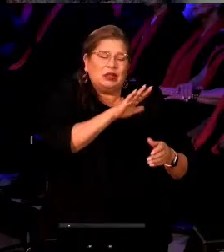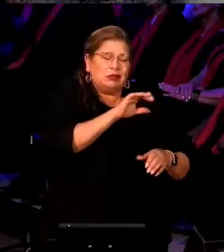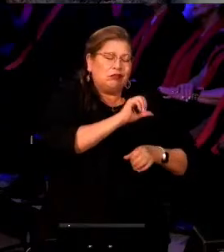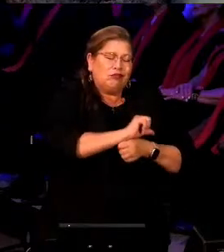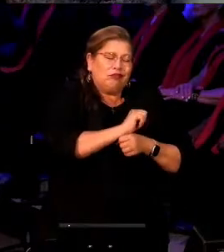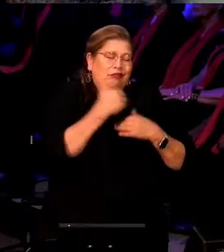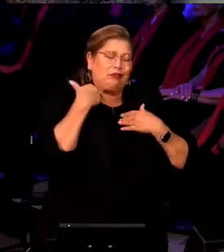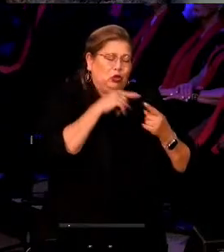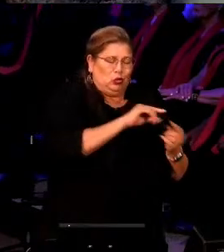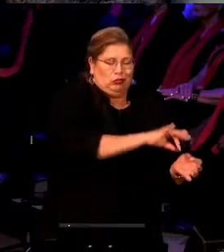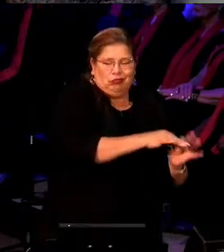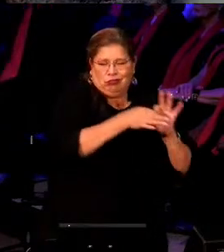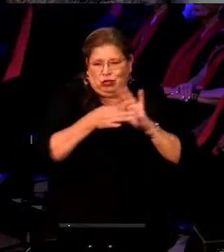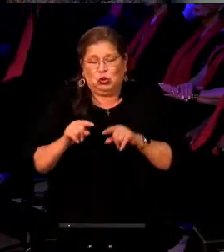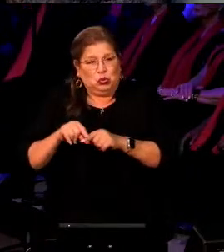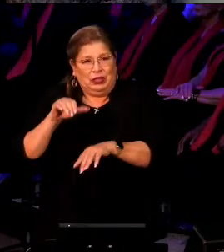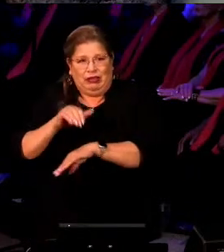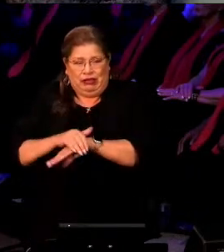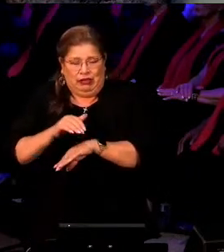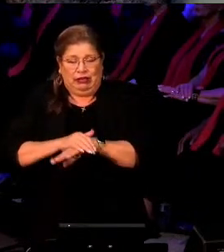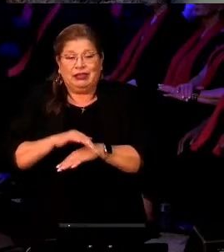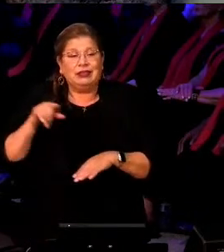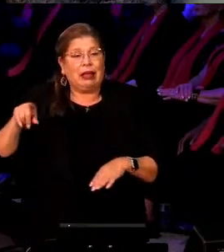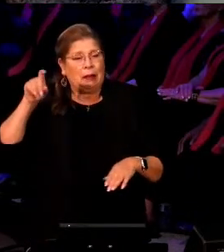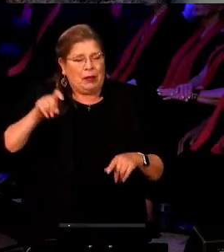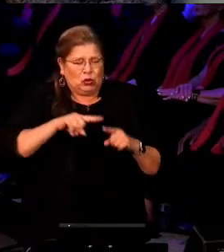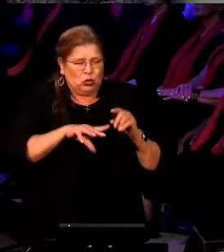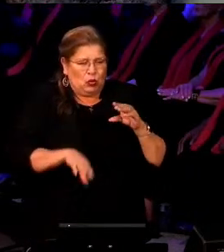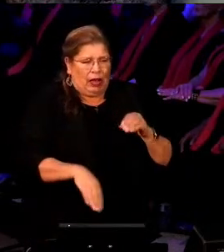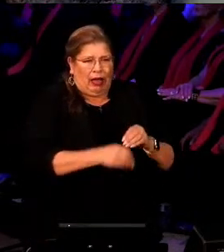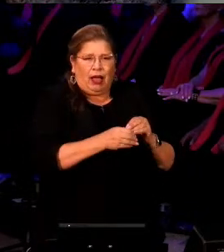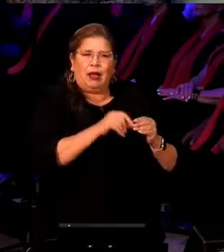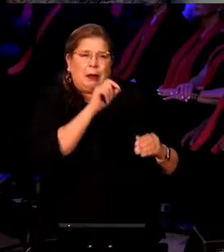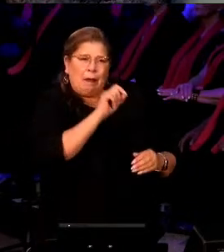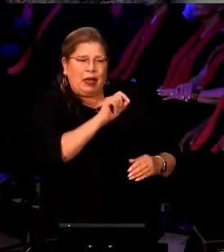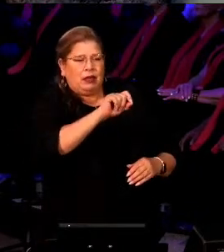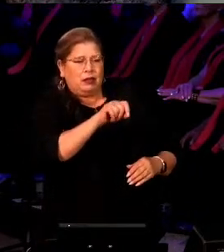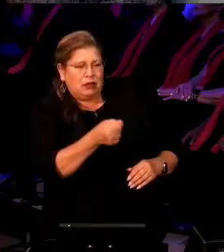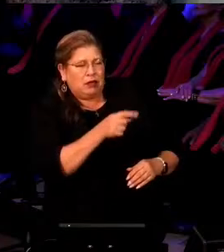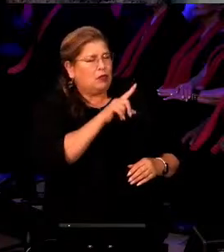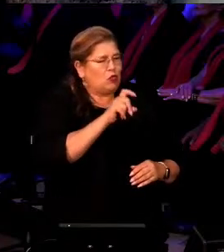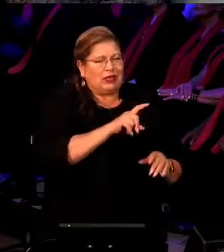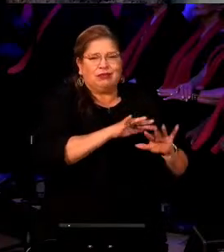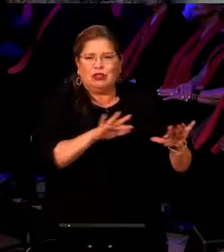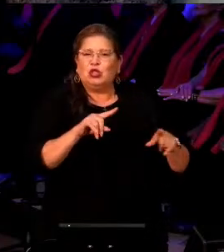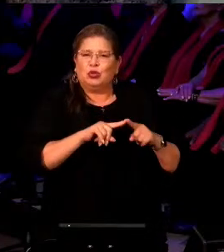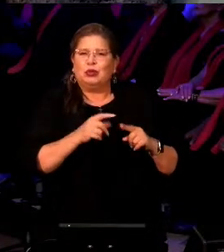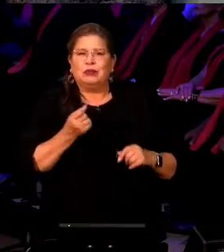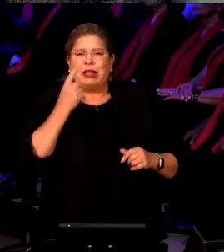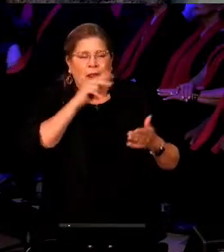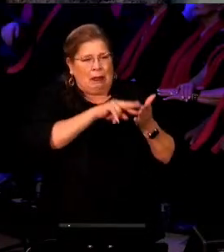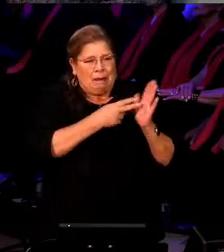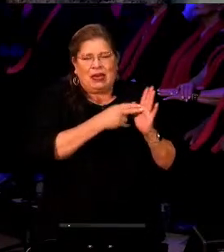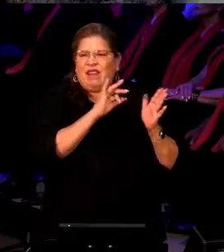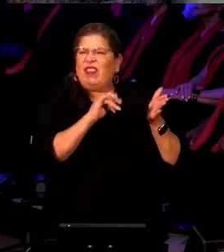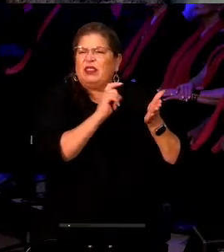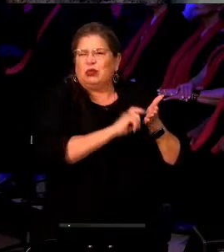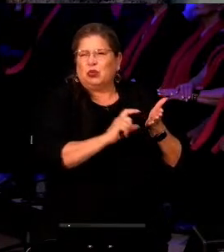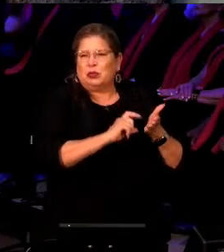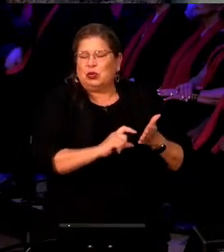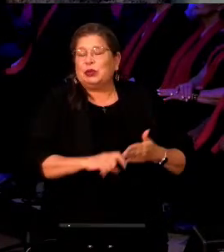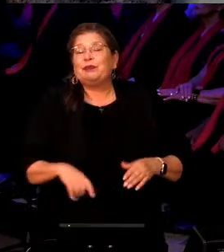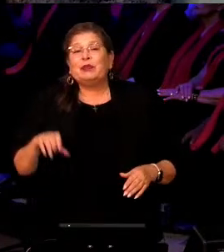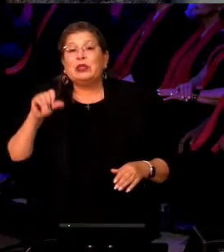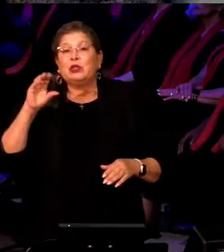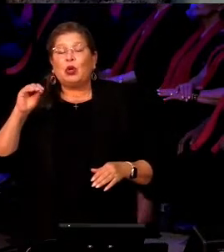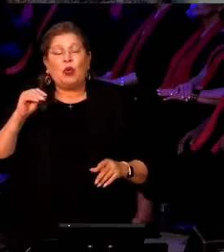text into English, they have to add the punctuation to gain the meaning of the passage. And so